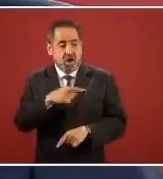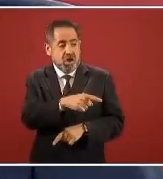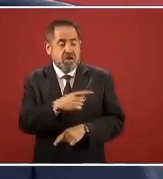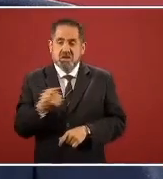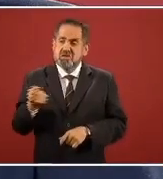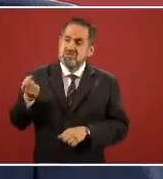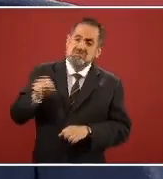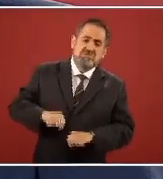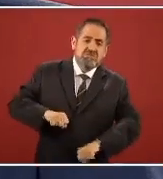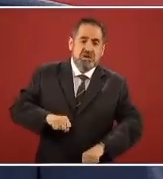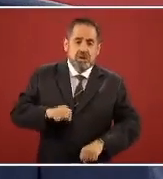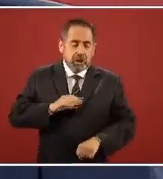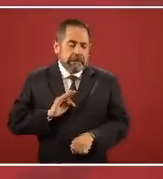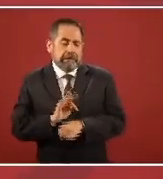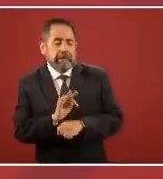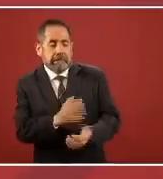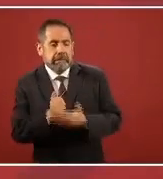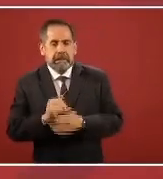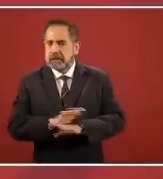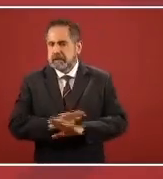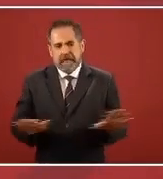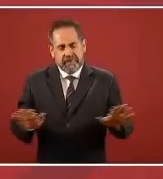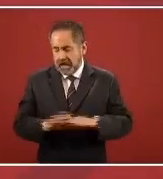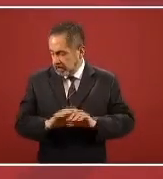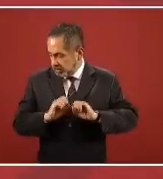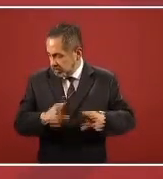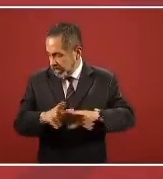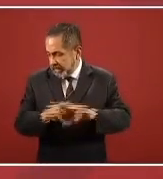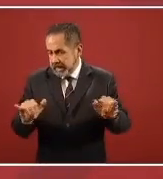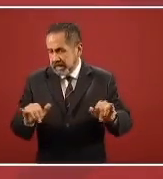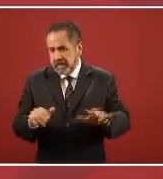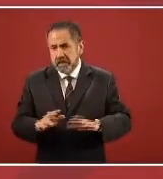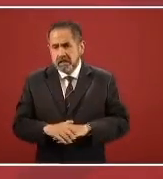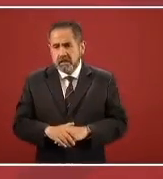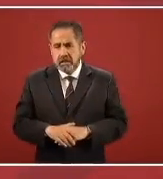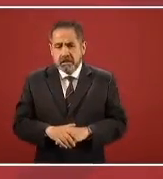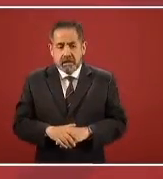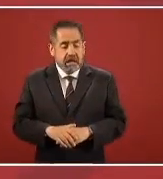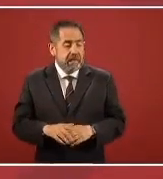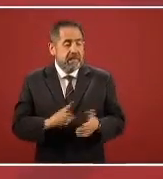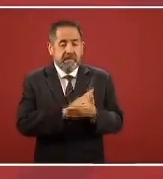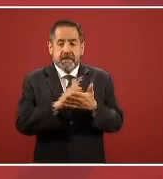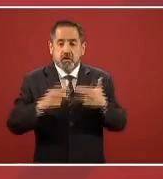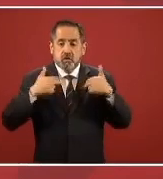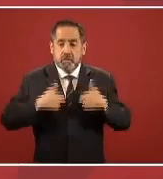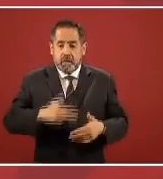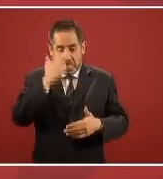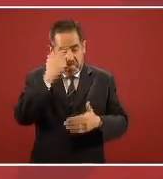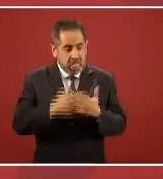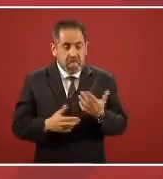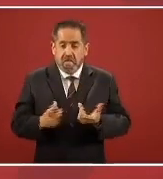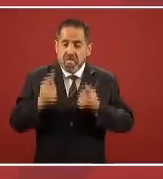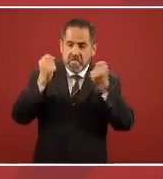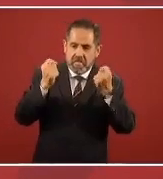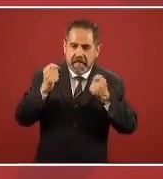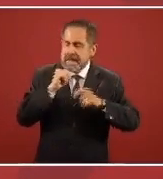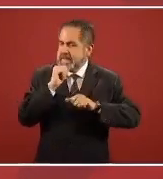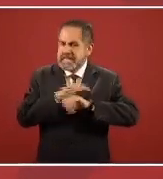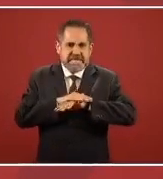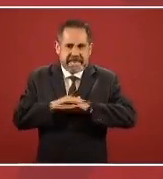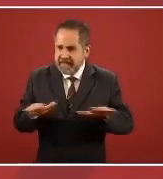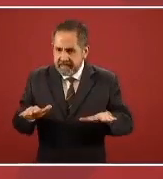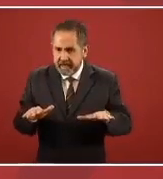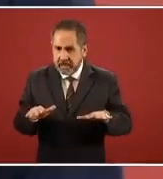Any authoritarian person. No vamos a violar derechos humanos. We are not going to violate human rights. No vamos a permitir